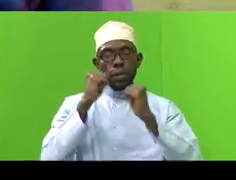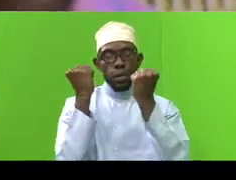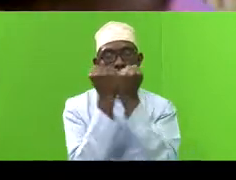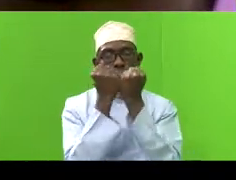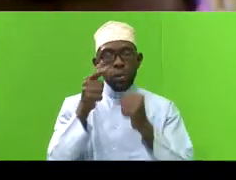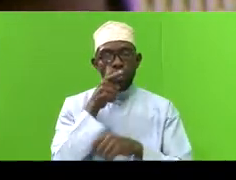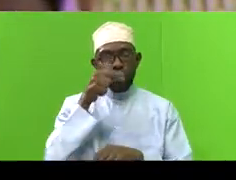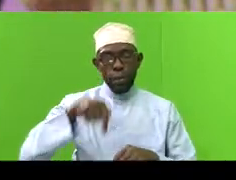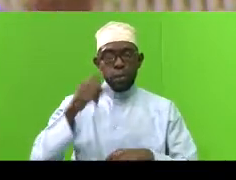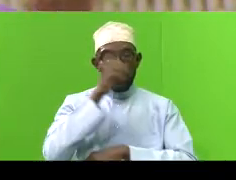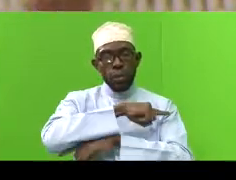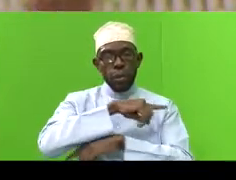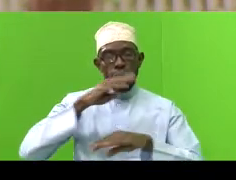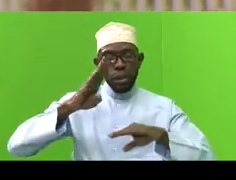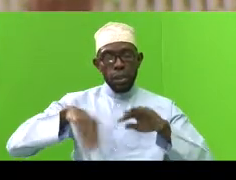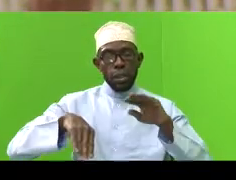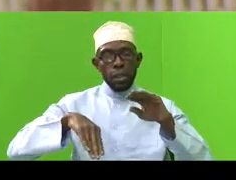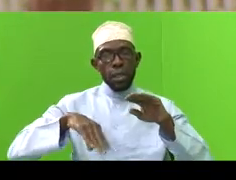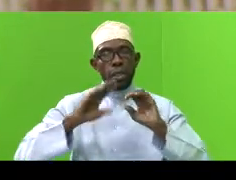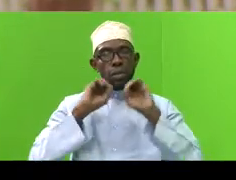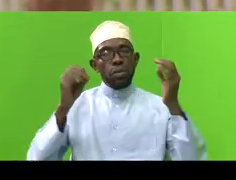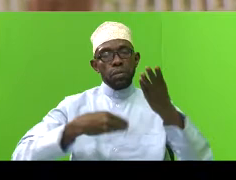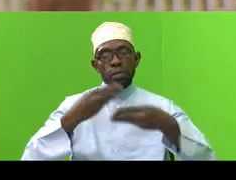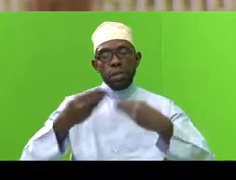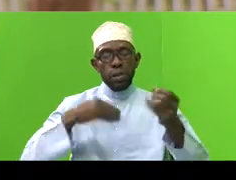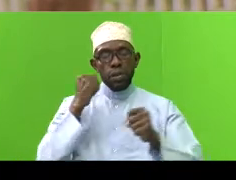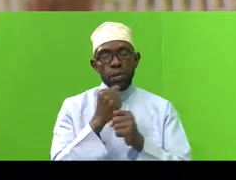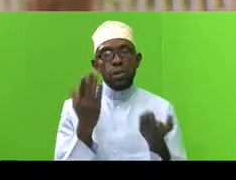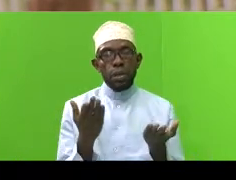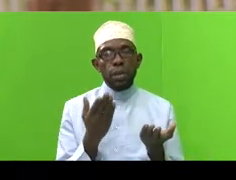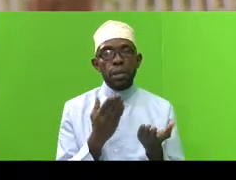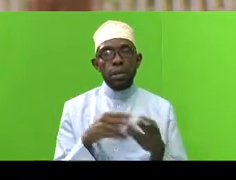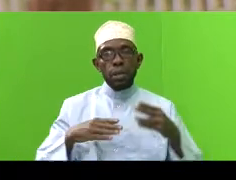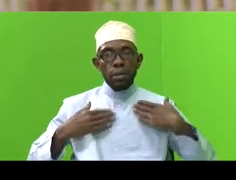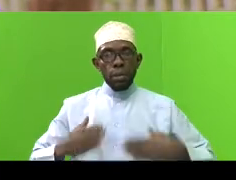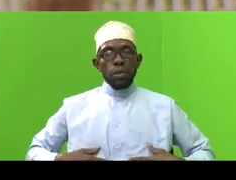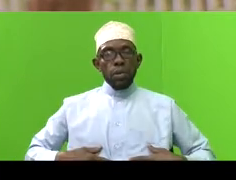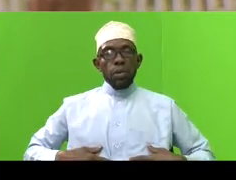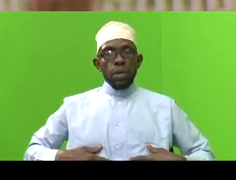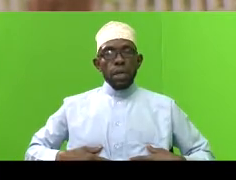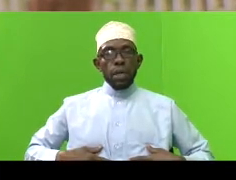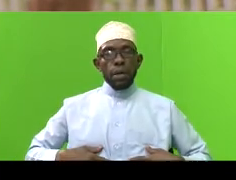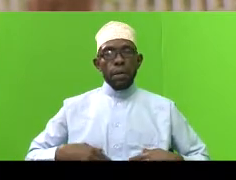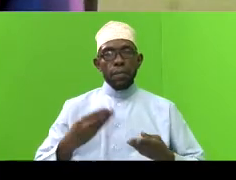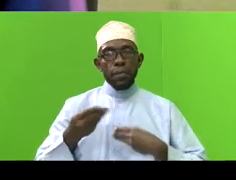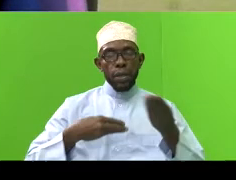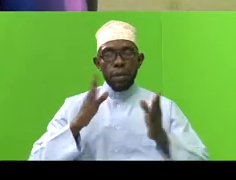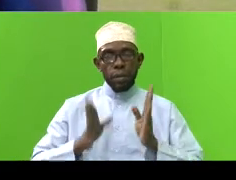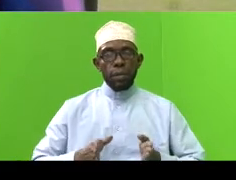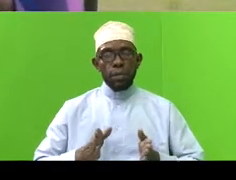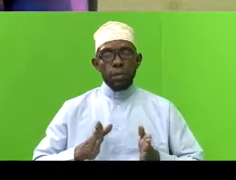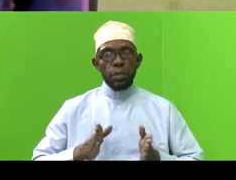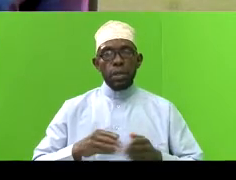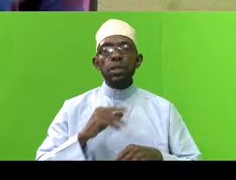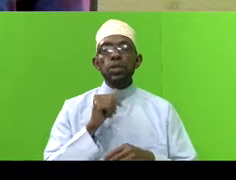today, then there is no business that you can do. People are, the consumers, you know, our habits have really changed. People are